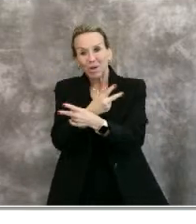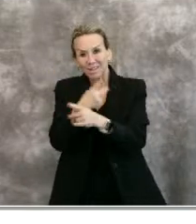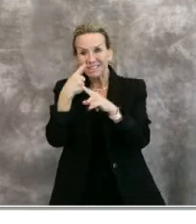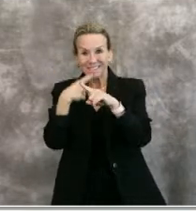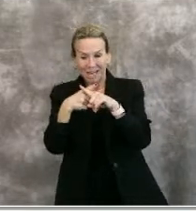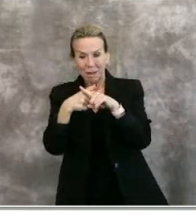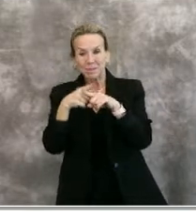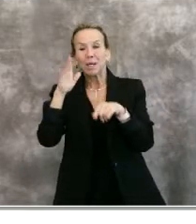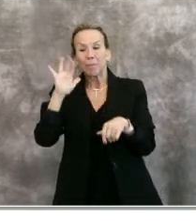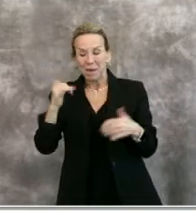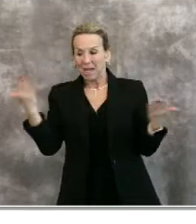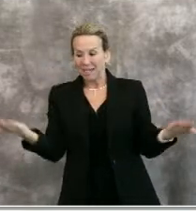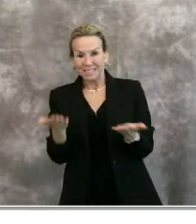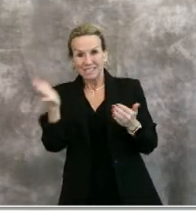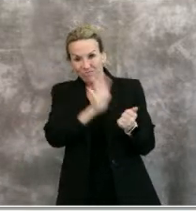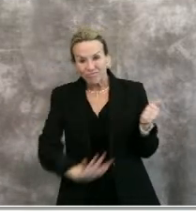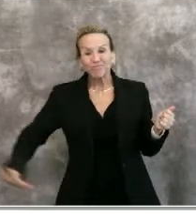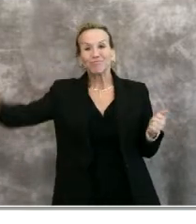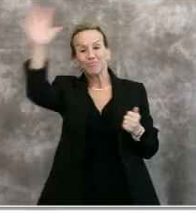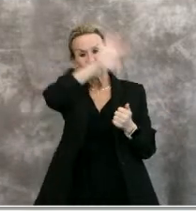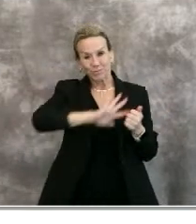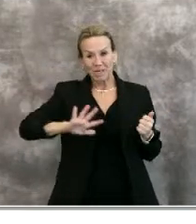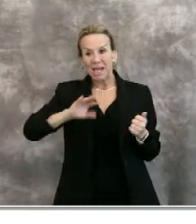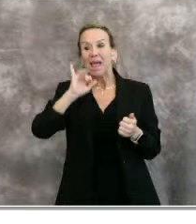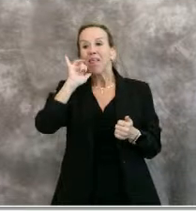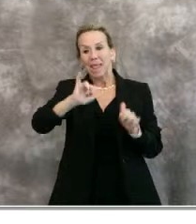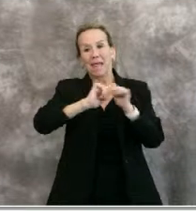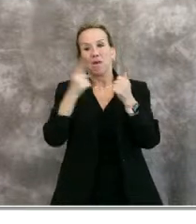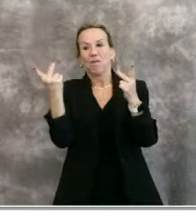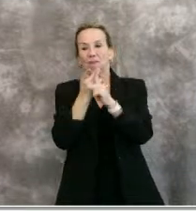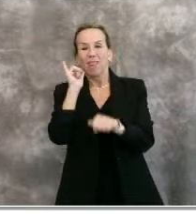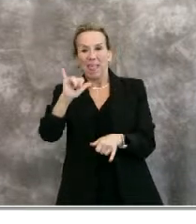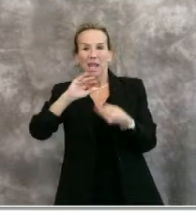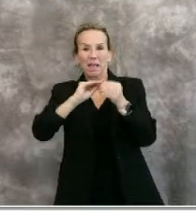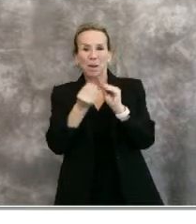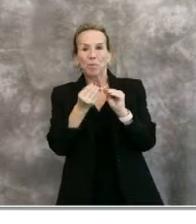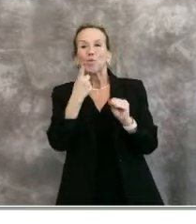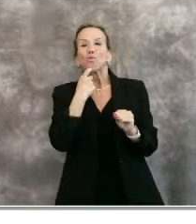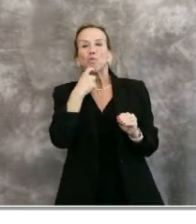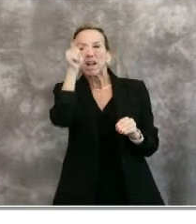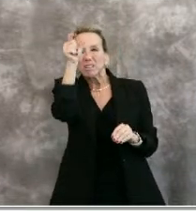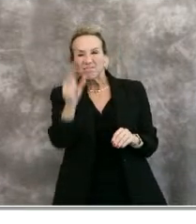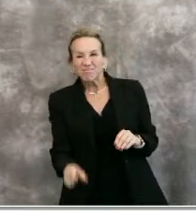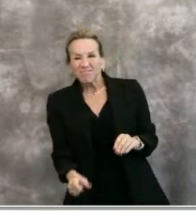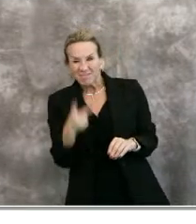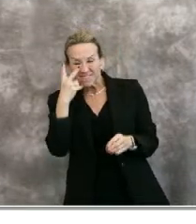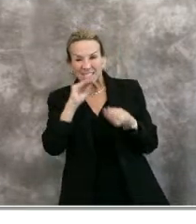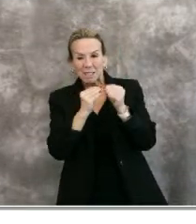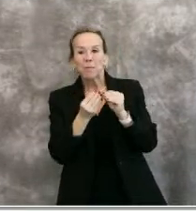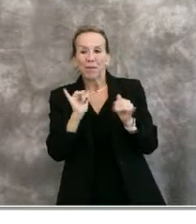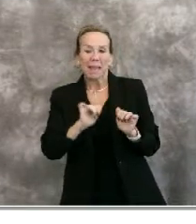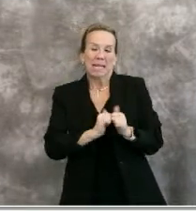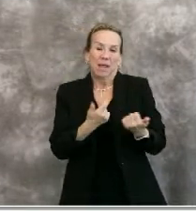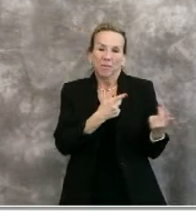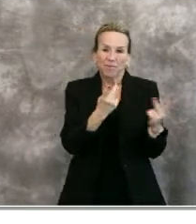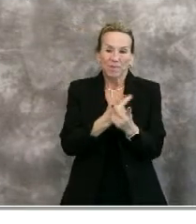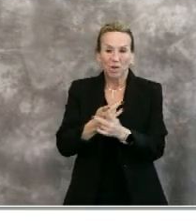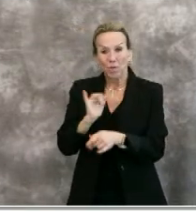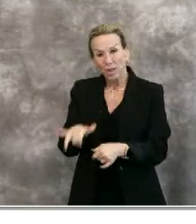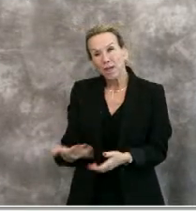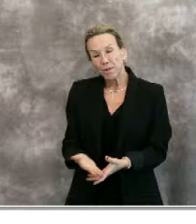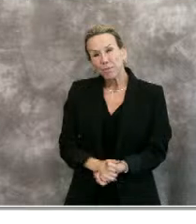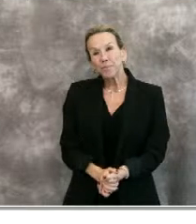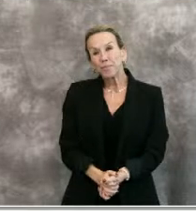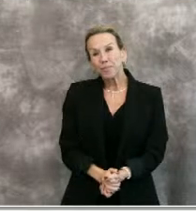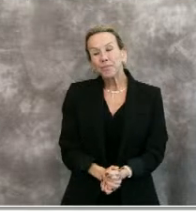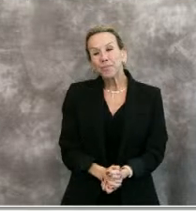numbers that you see in the second or third column that are red. And finally,